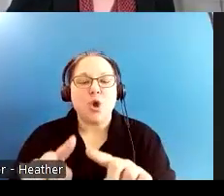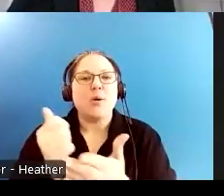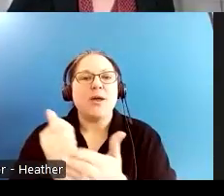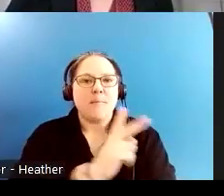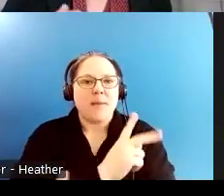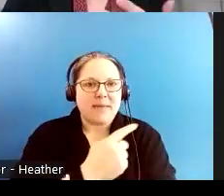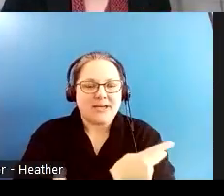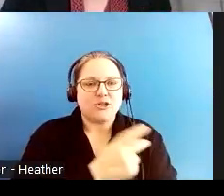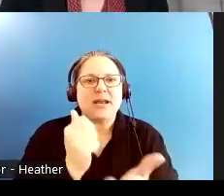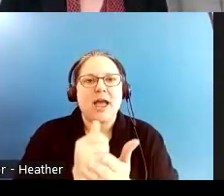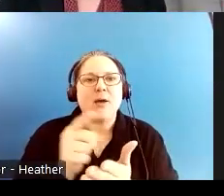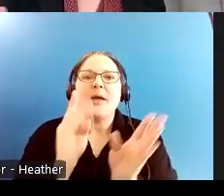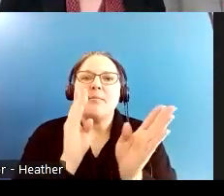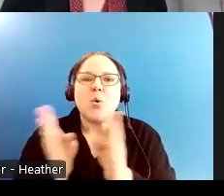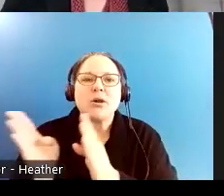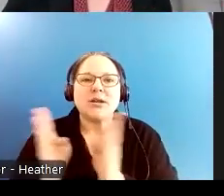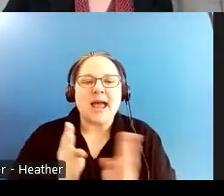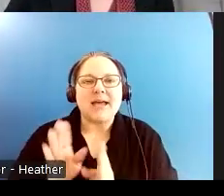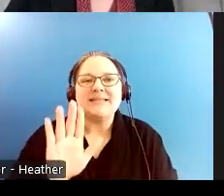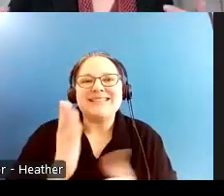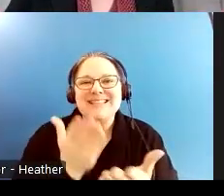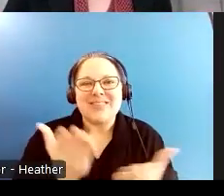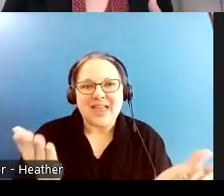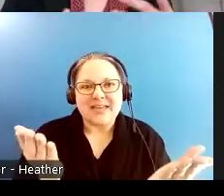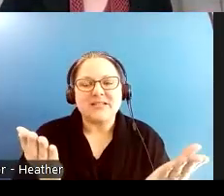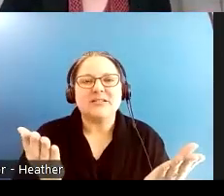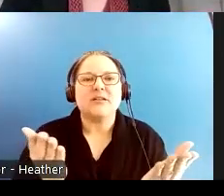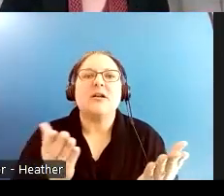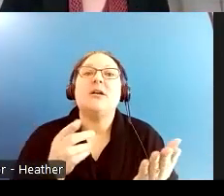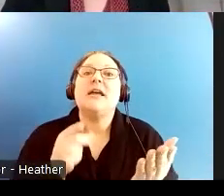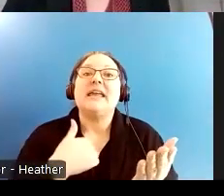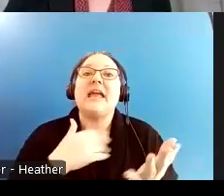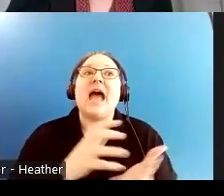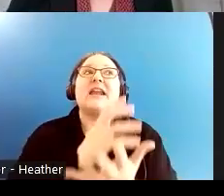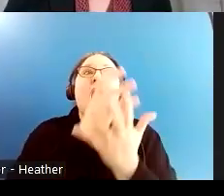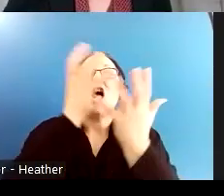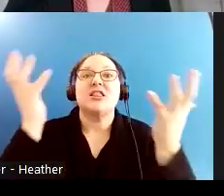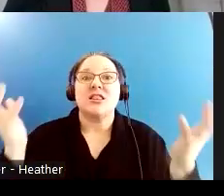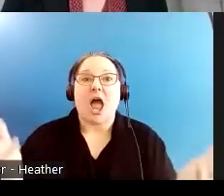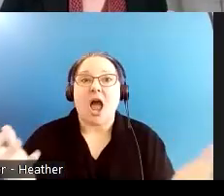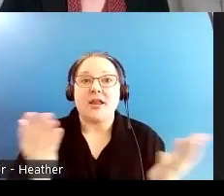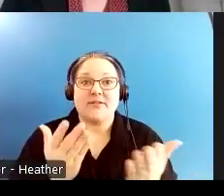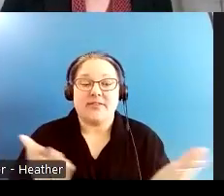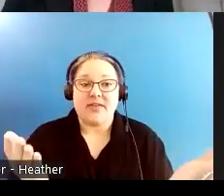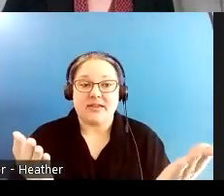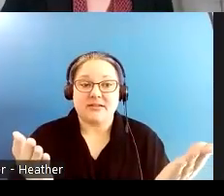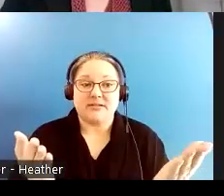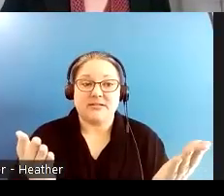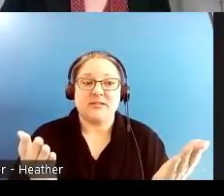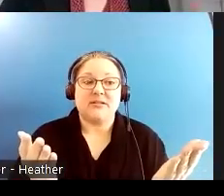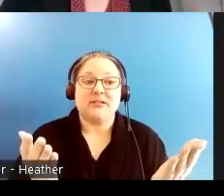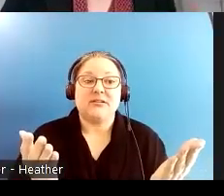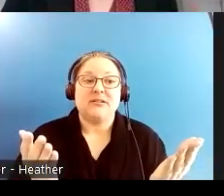help him organize his belongings and helped him. He had quite a lot of belongings. This was at a school, and so it was a kind of